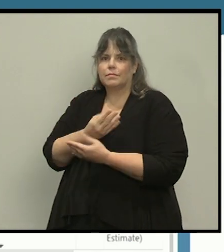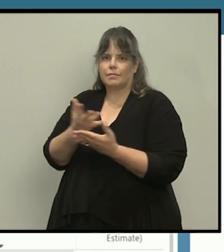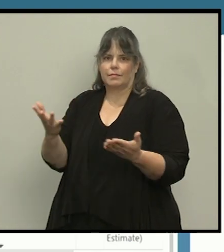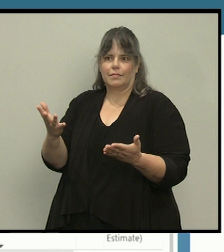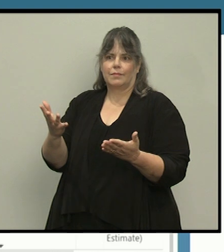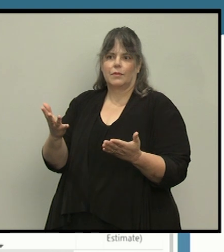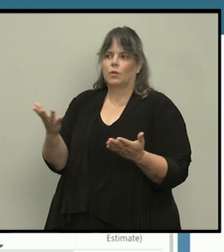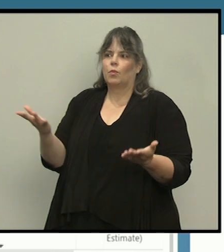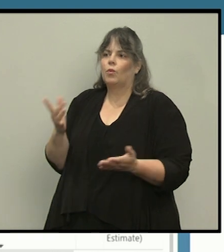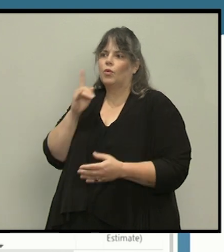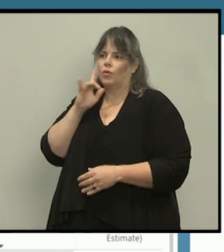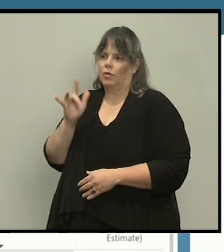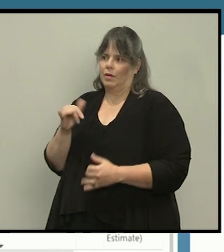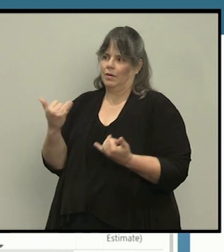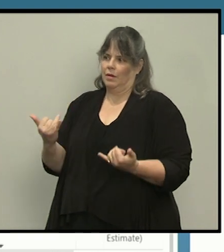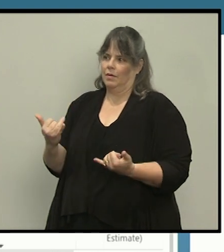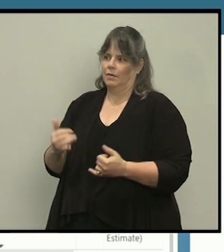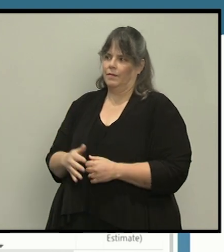now.